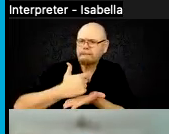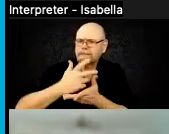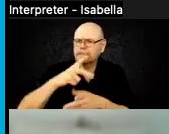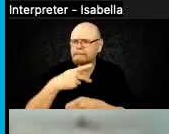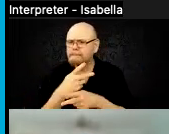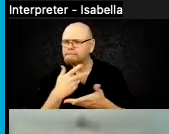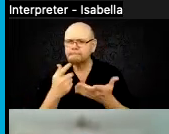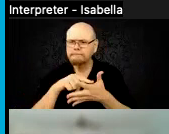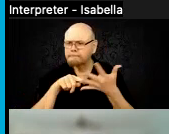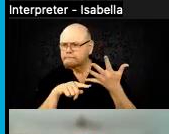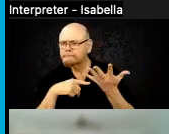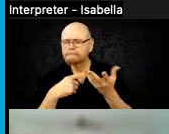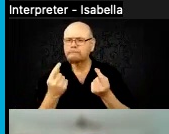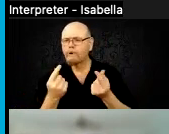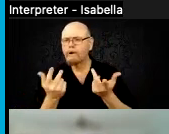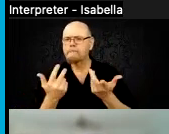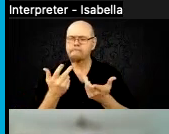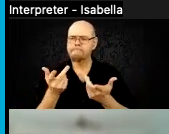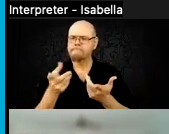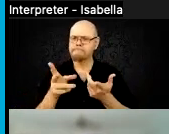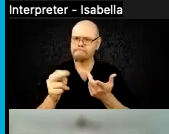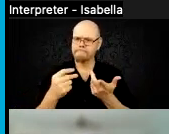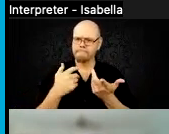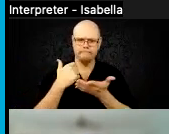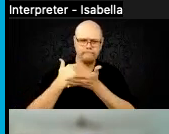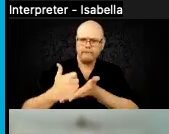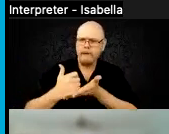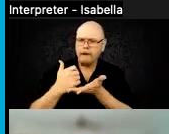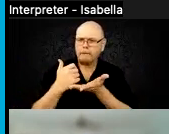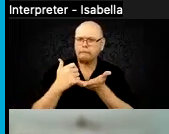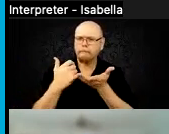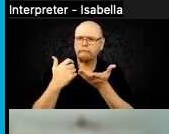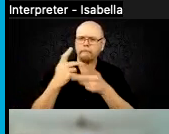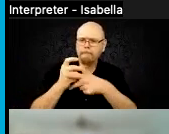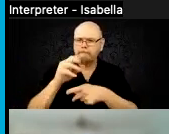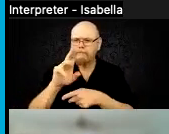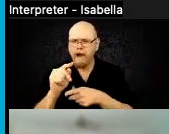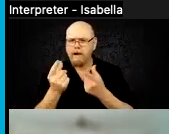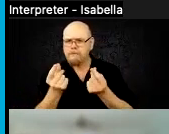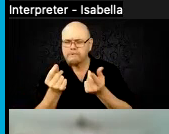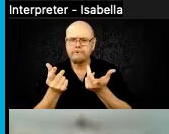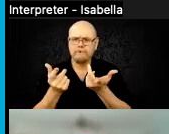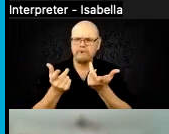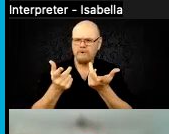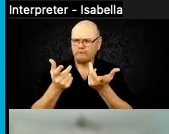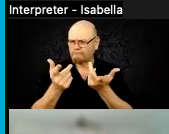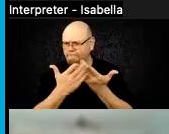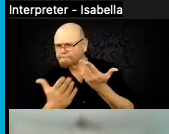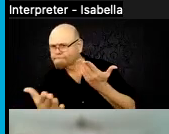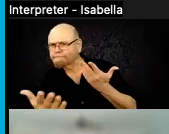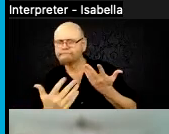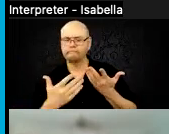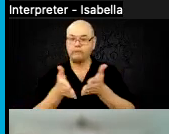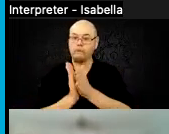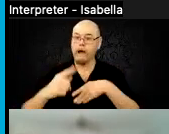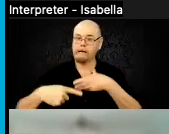and basically just talk to you to figure out some ideas for where you can go from there. And they'll also ask you questions about your disability